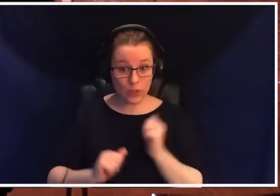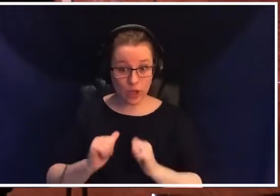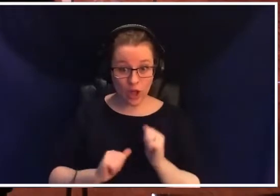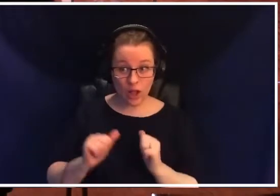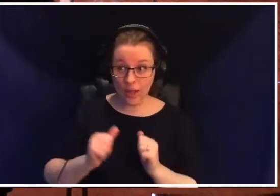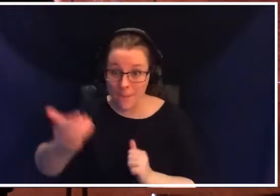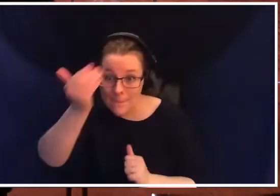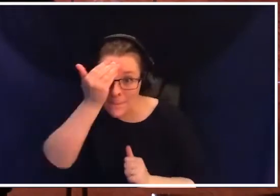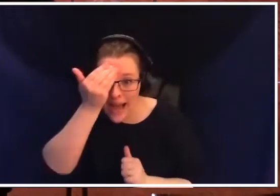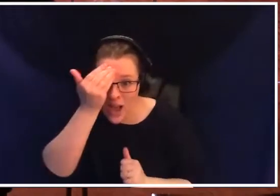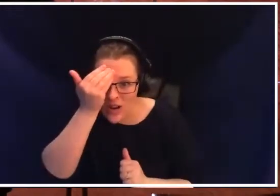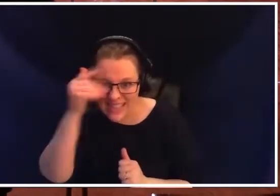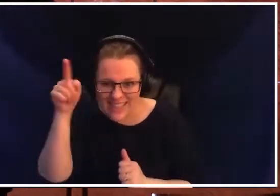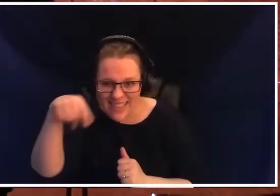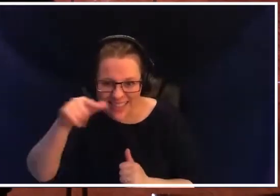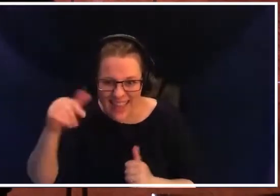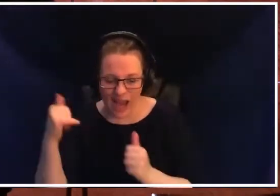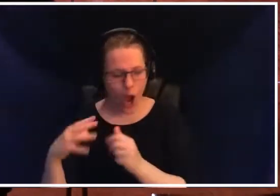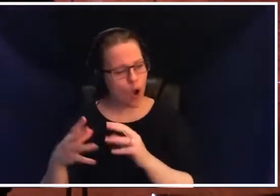let's sing it for you.